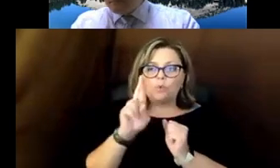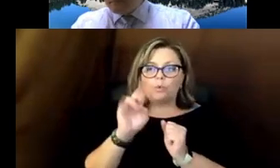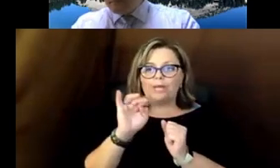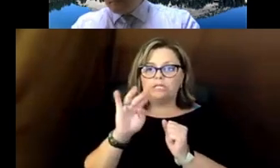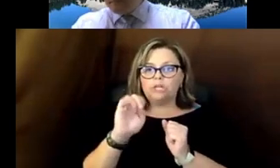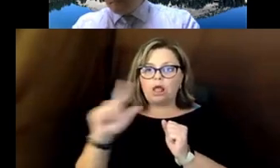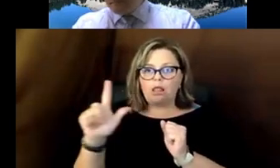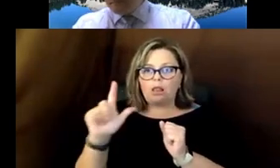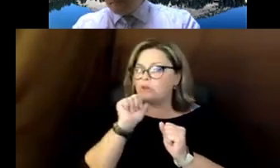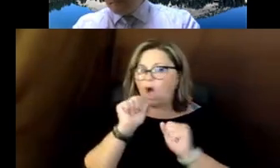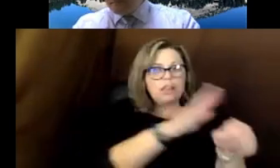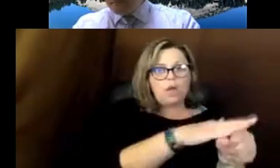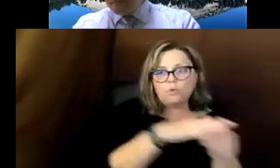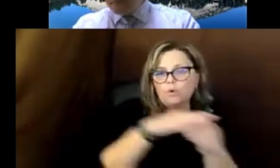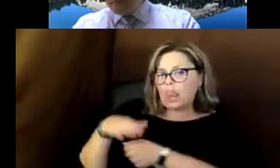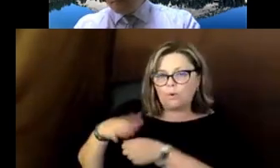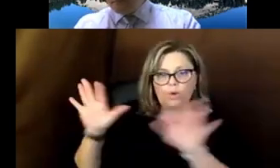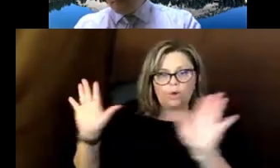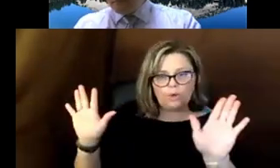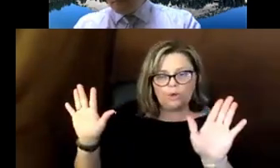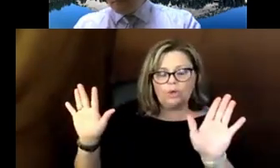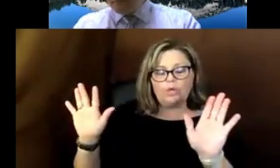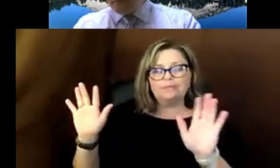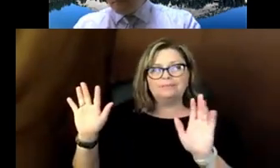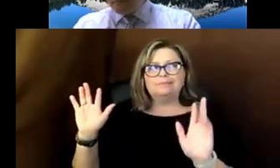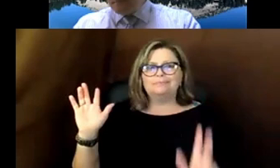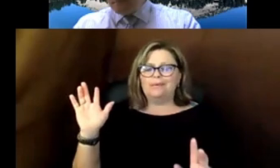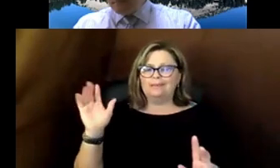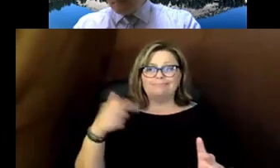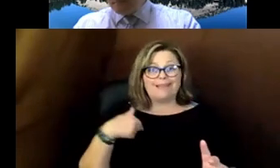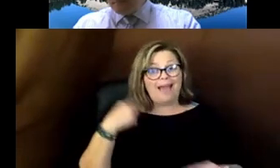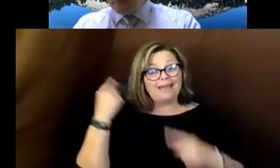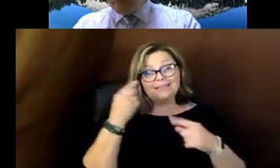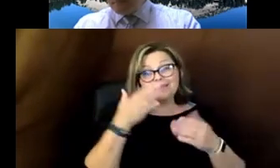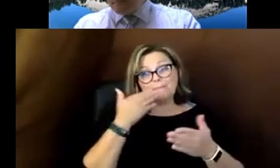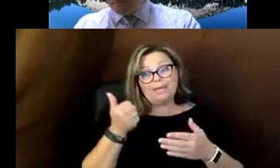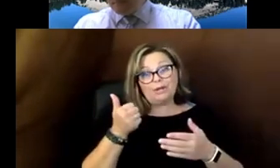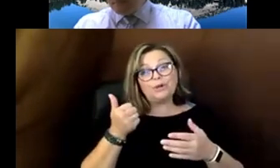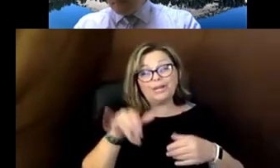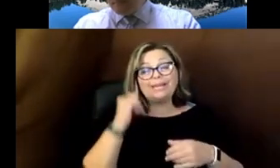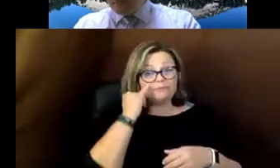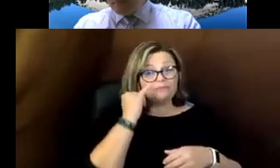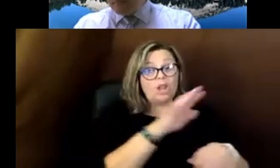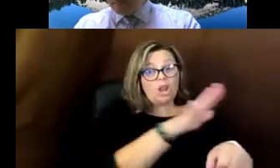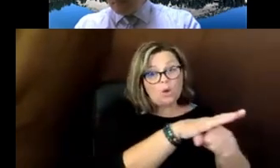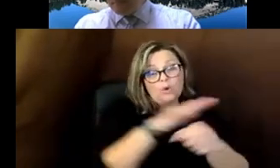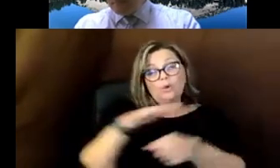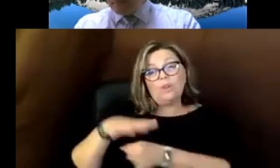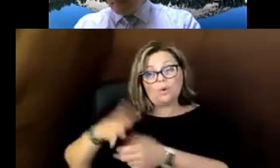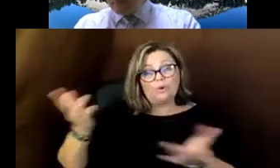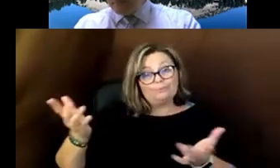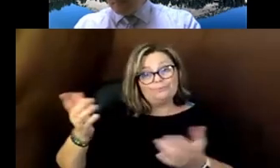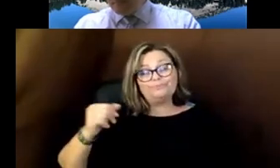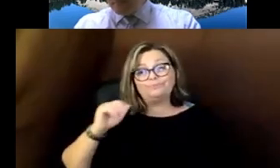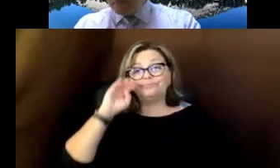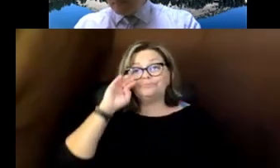Board. And I see a much quicker solution in doing a decentralized plant. Those could